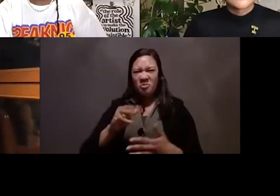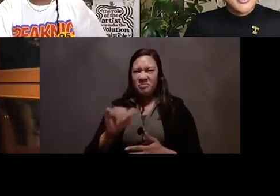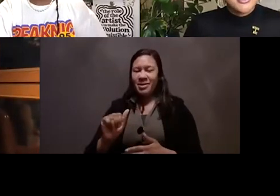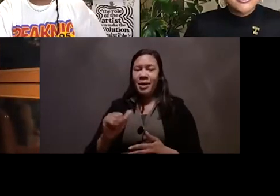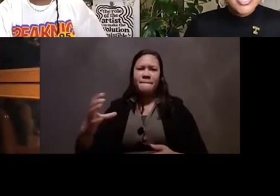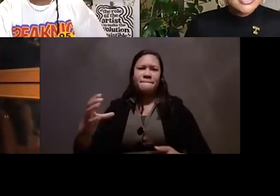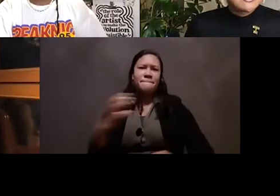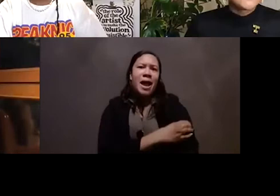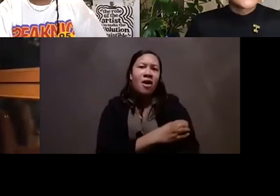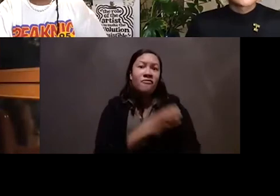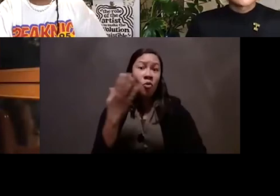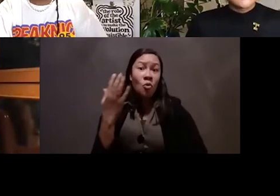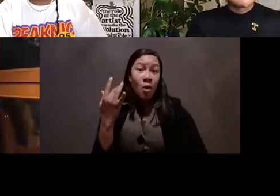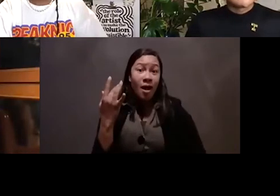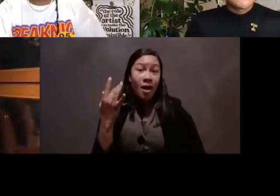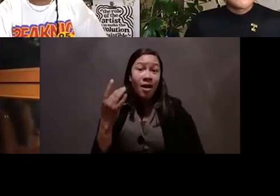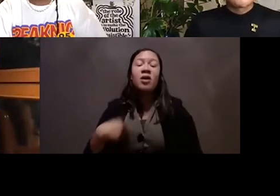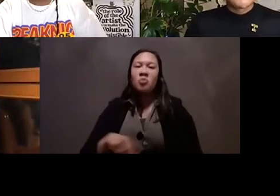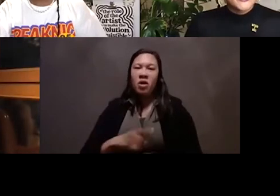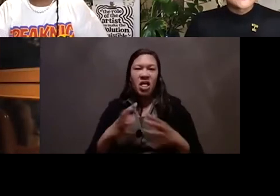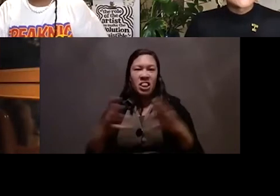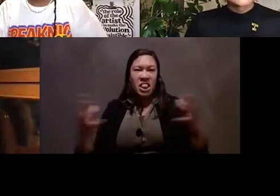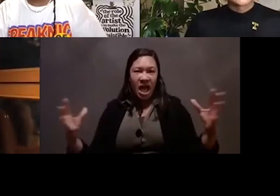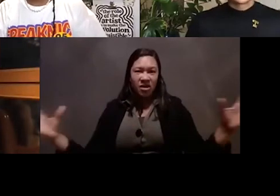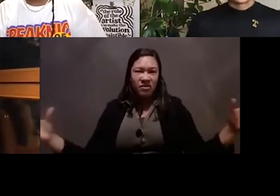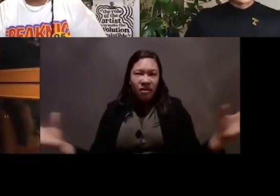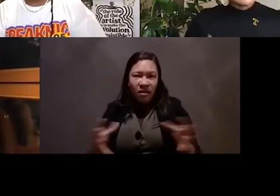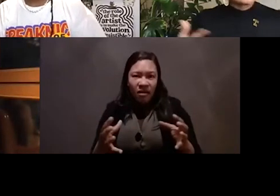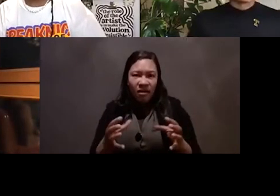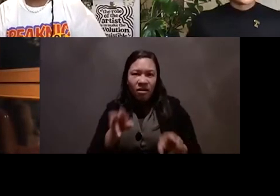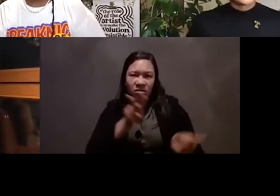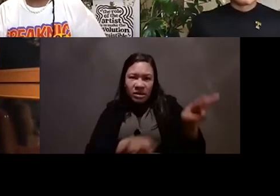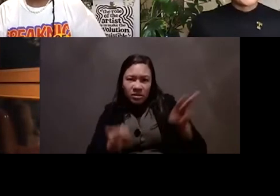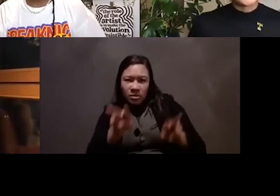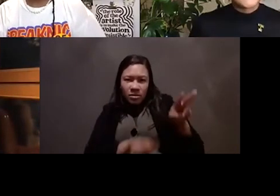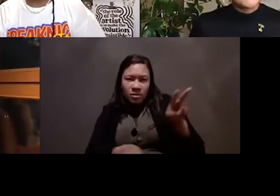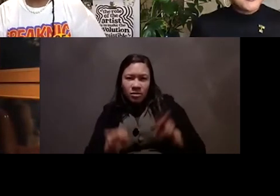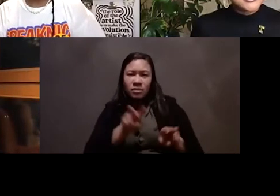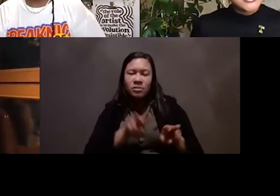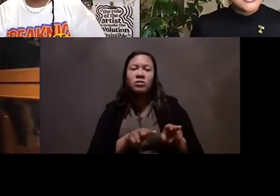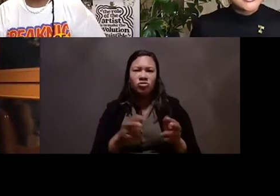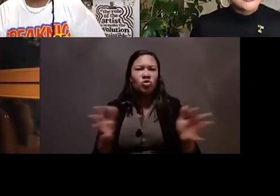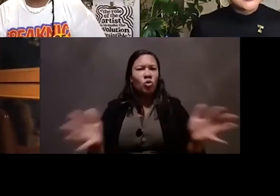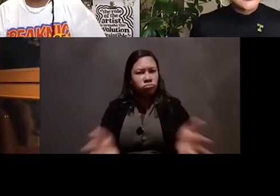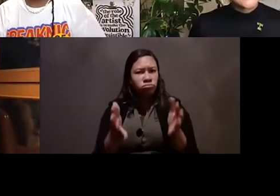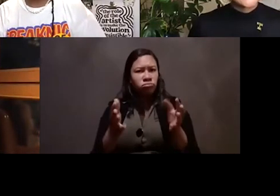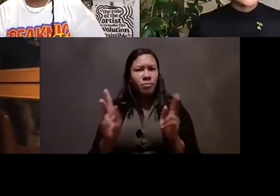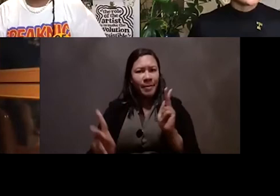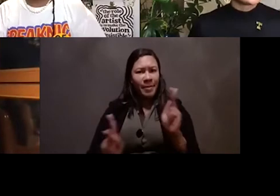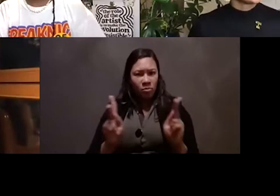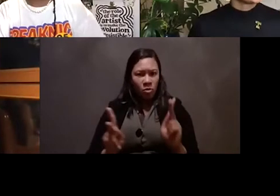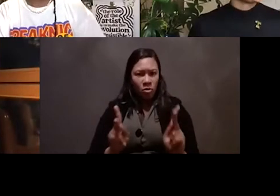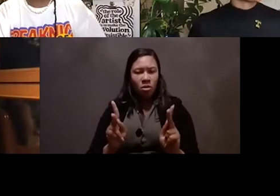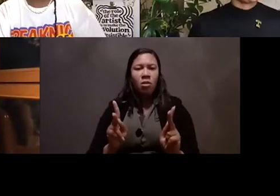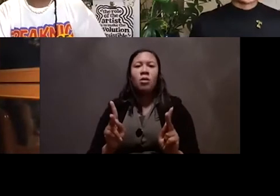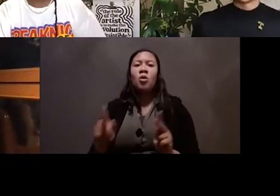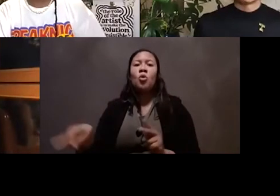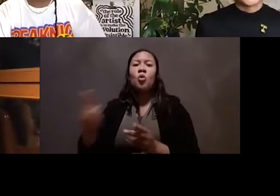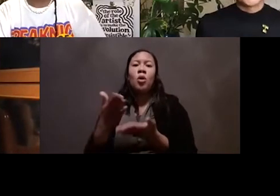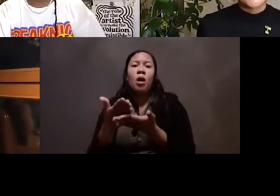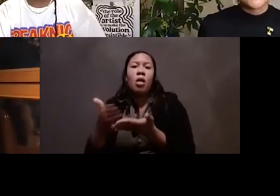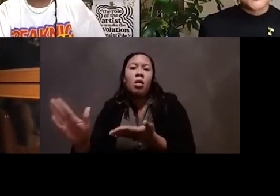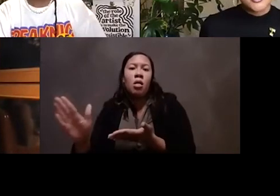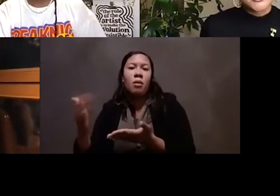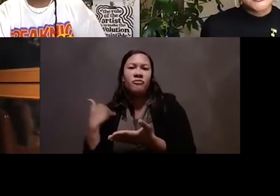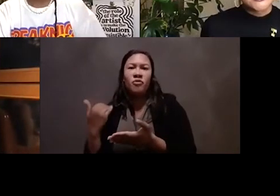this democratizing force in a lot of ways in terms of getting folks on the margins the